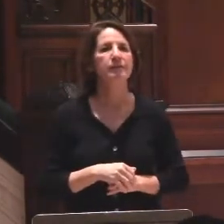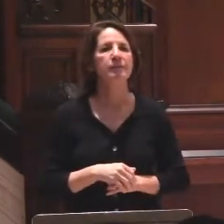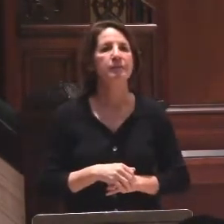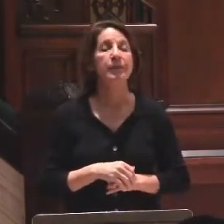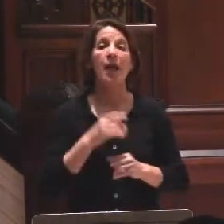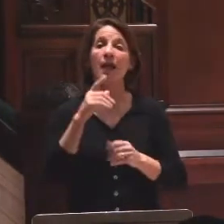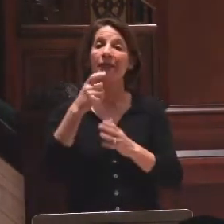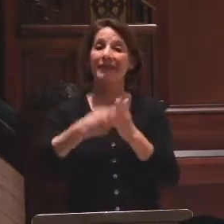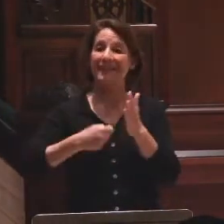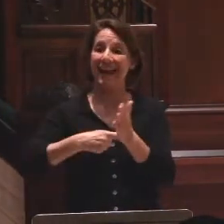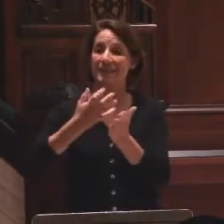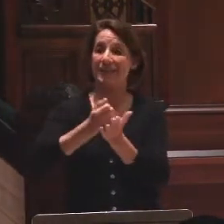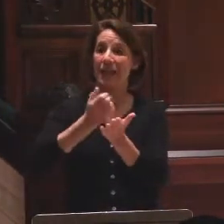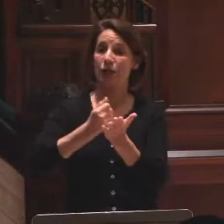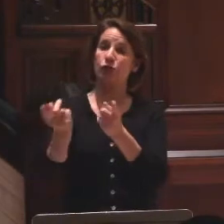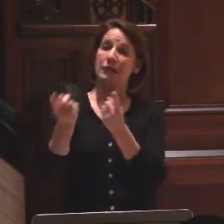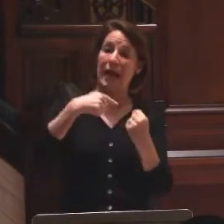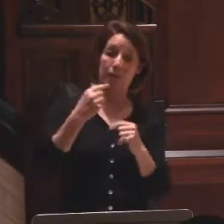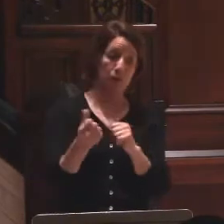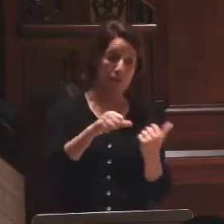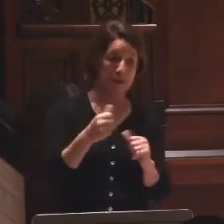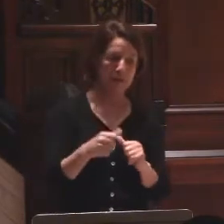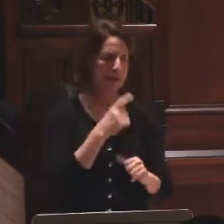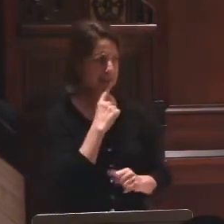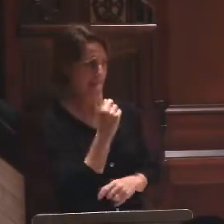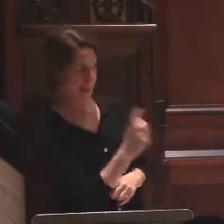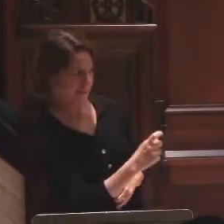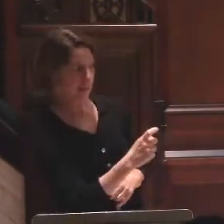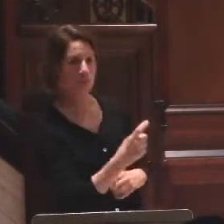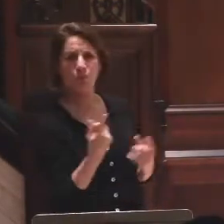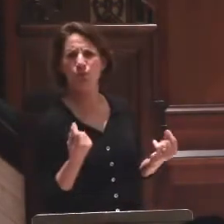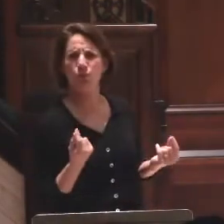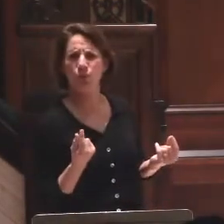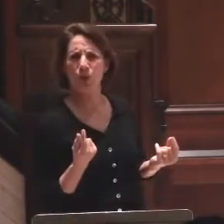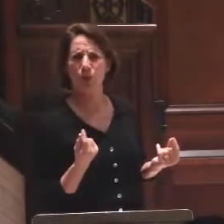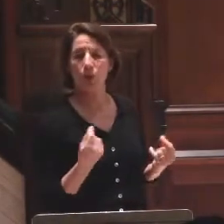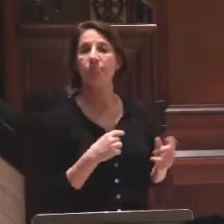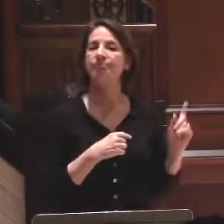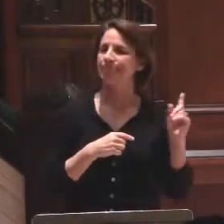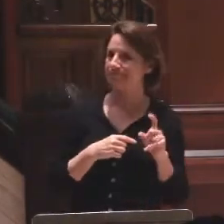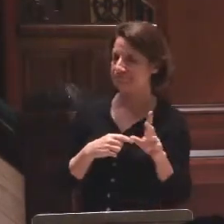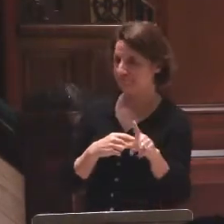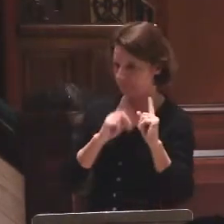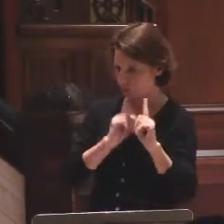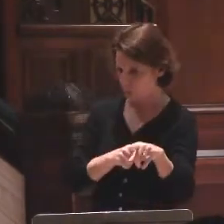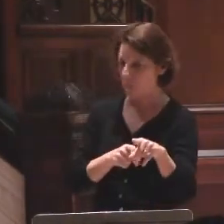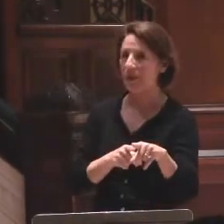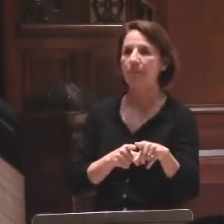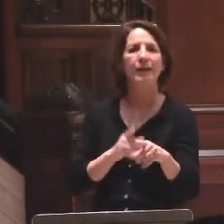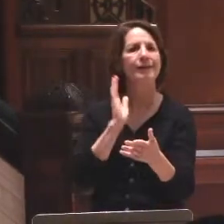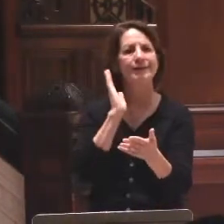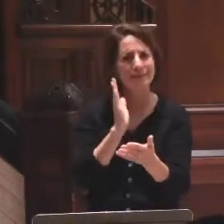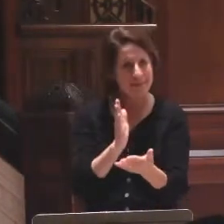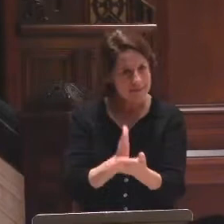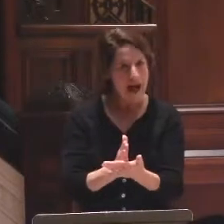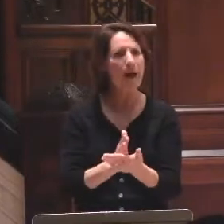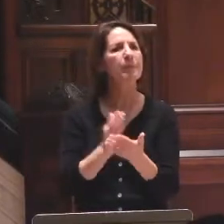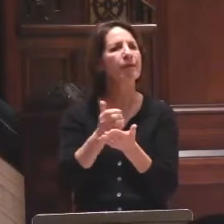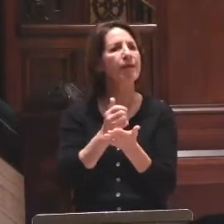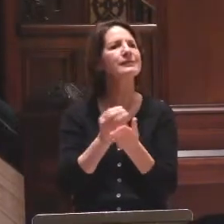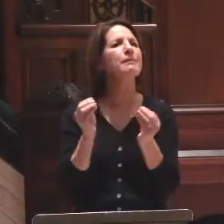The tax collectors came to be baptized, and they said to him, "And what should we do?" He said, "Stop collecting more than what is